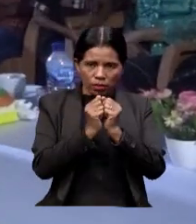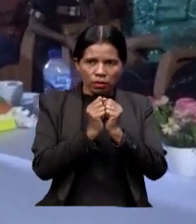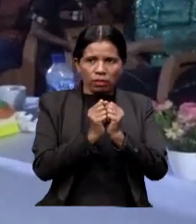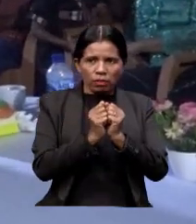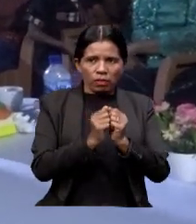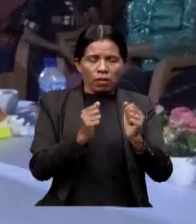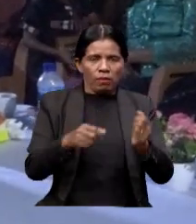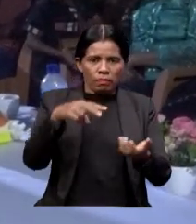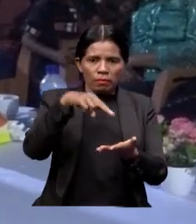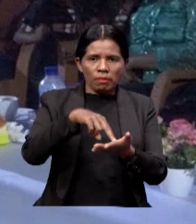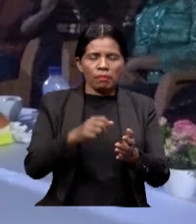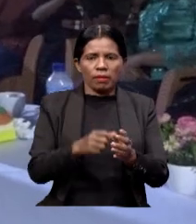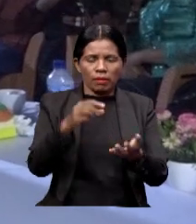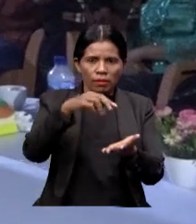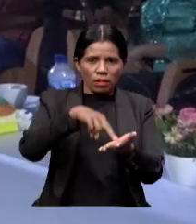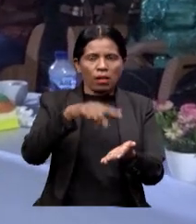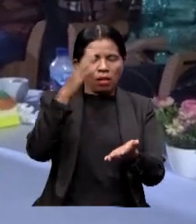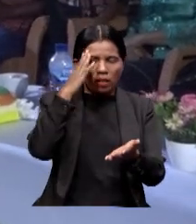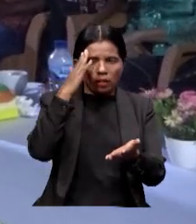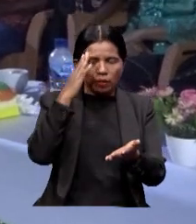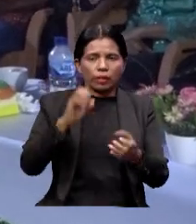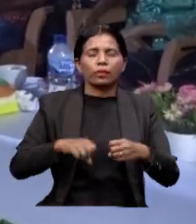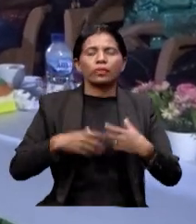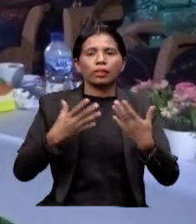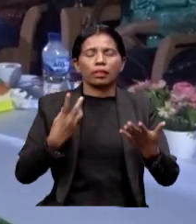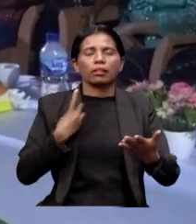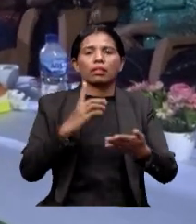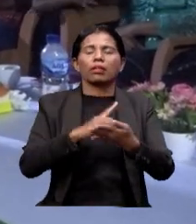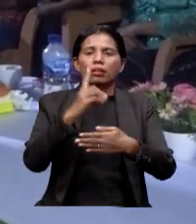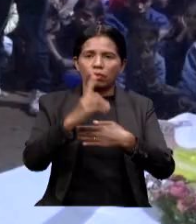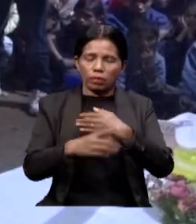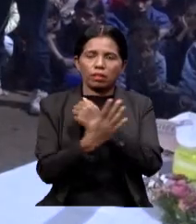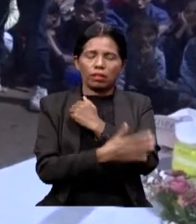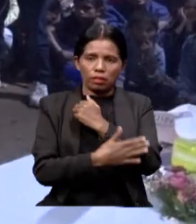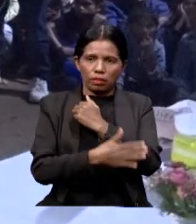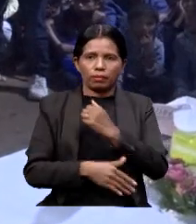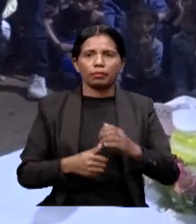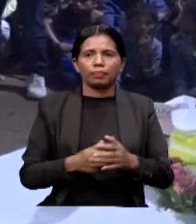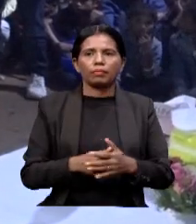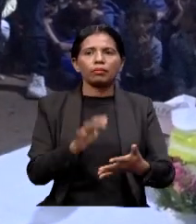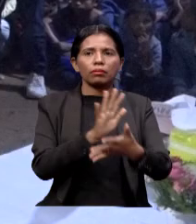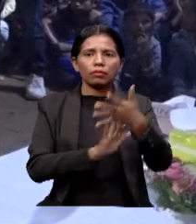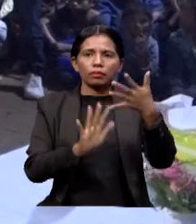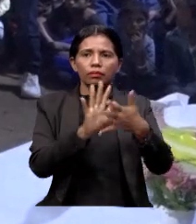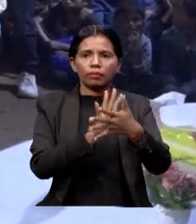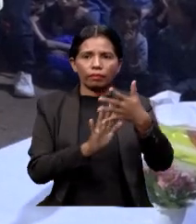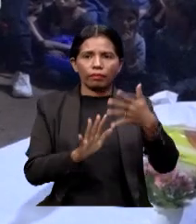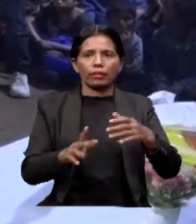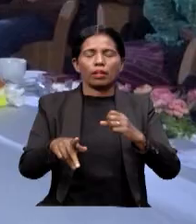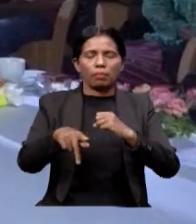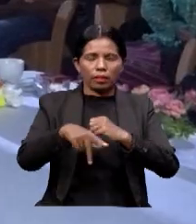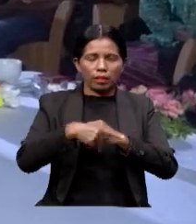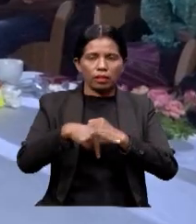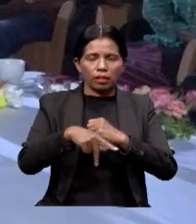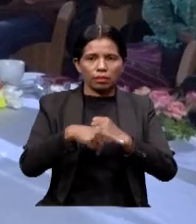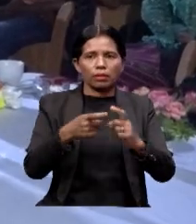está ao mundo, a noite, onde já ainda desenvolve também. Ceremonia agradecimento ne participamos